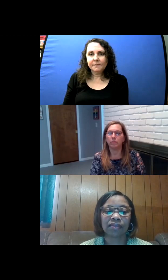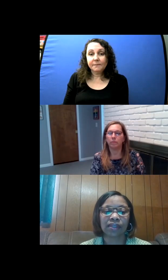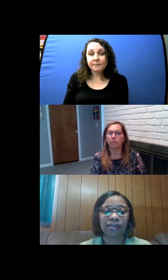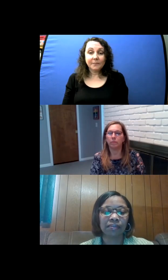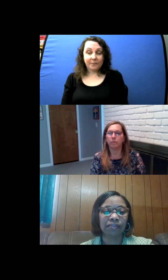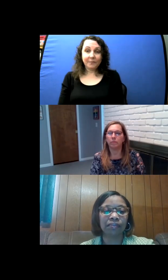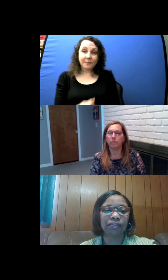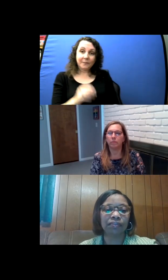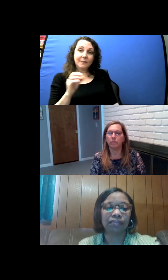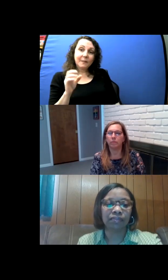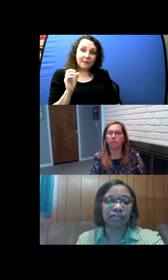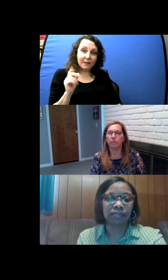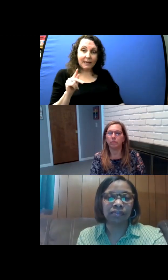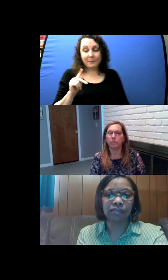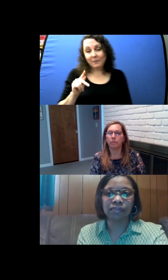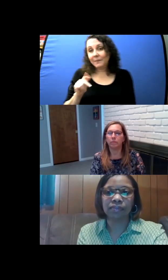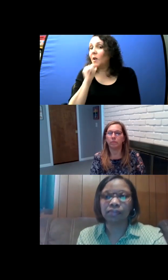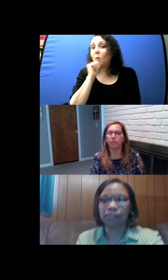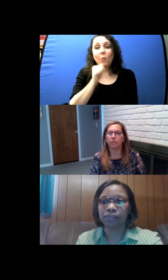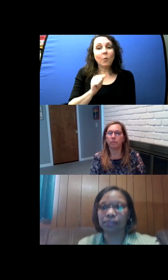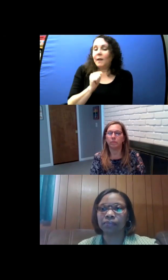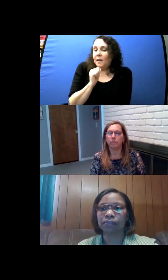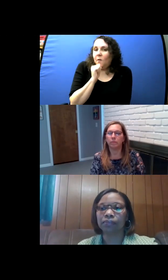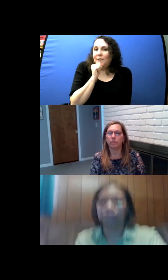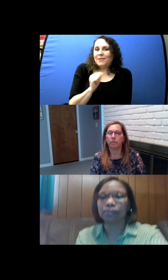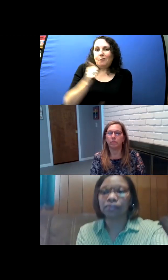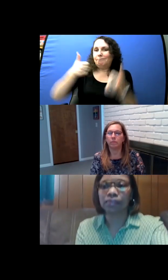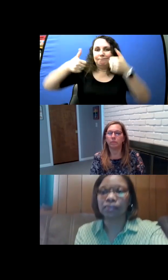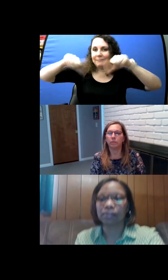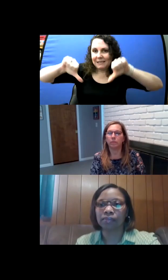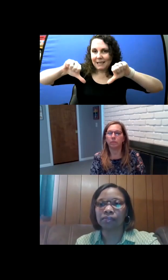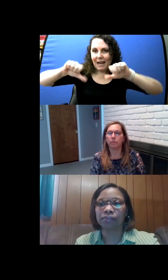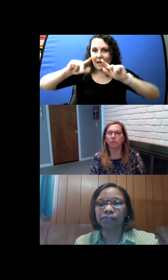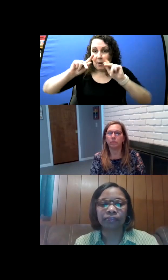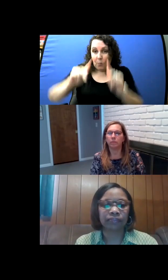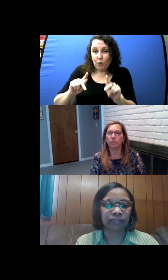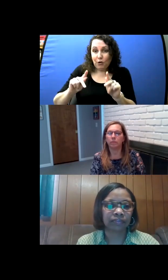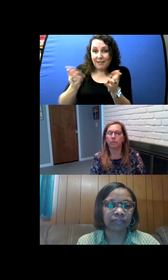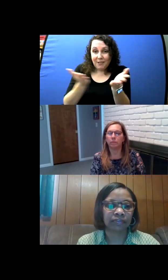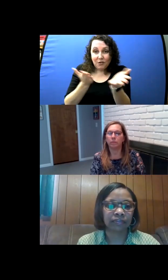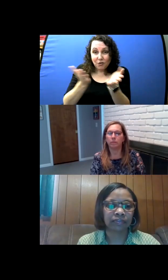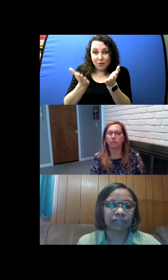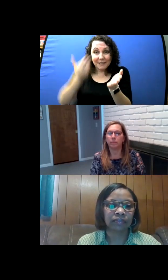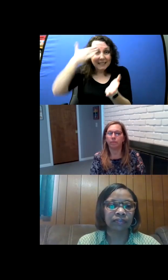Well, we don't deny a person services because of their,